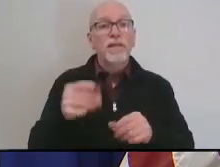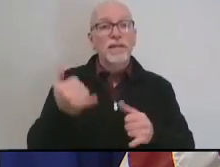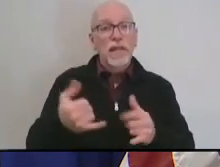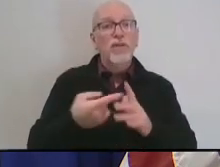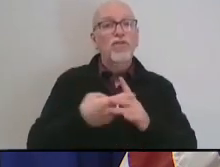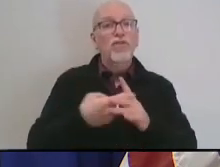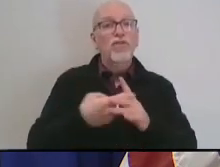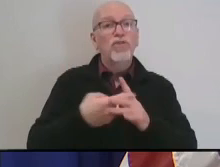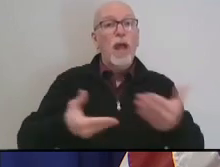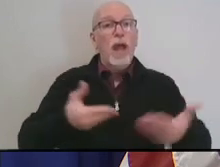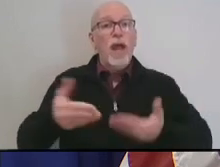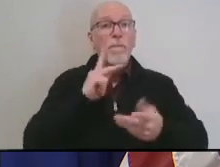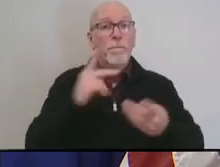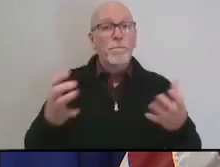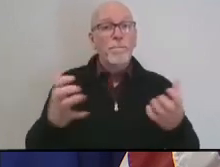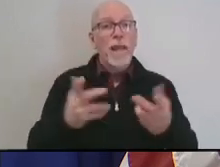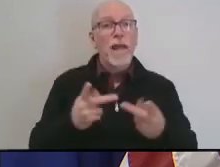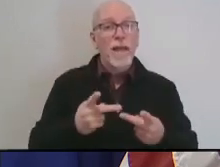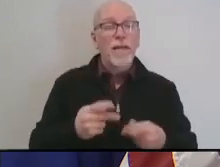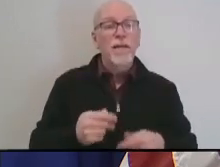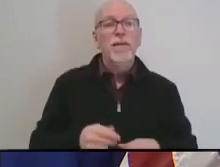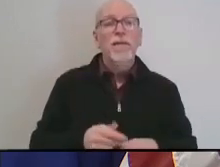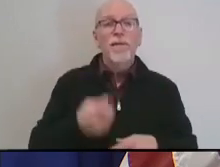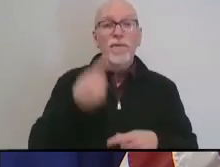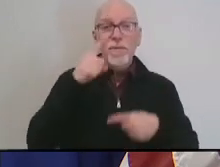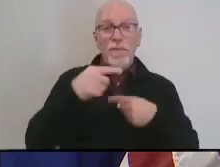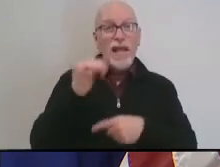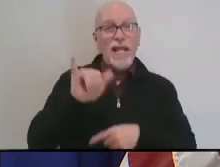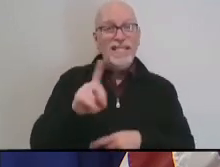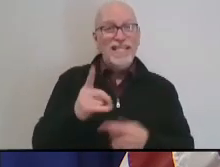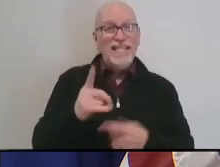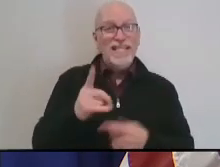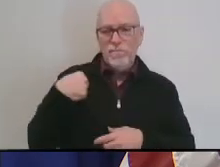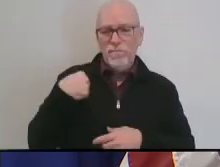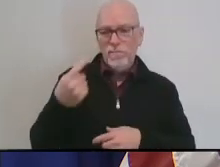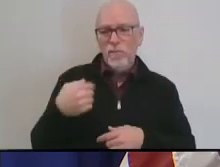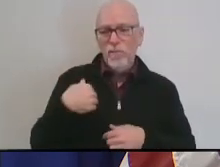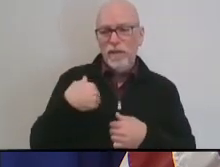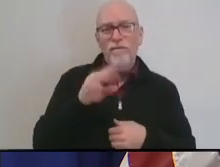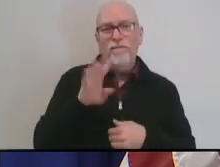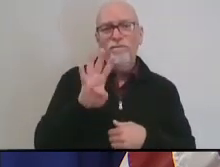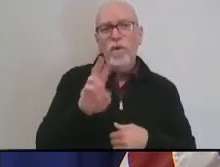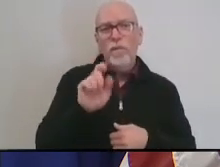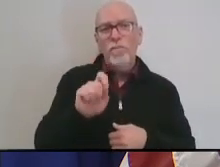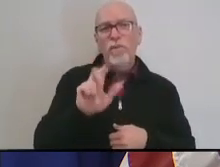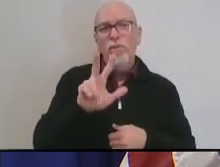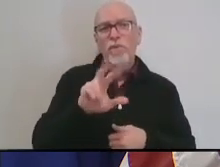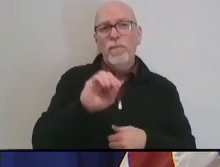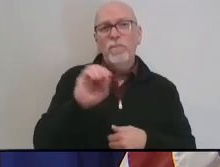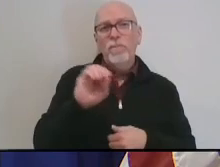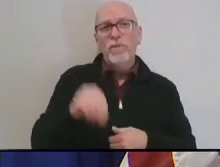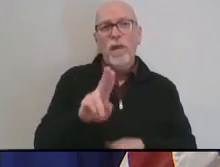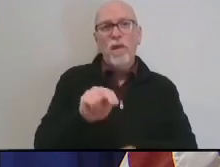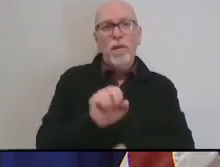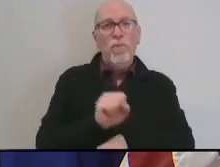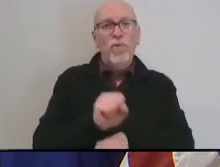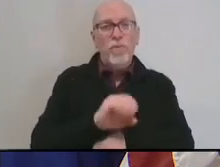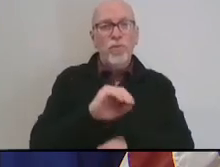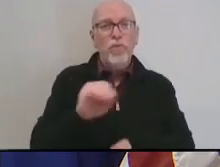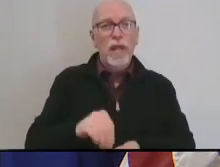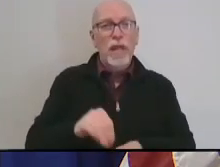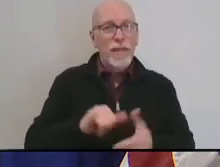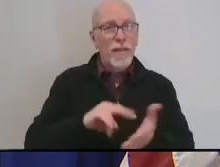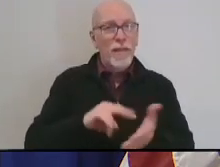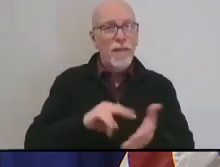And when you think about Indiana right now having proved we have a % unemployment rate, that means we've got a lot of people, when you go